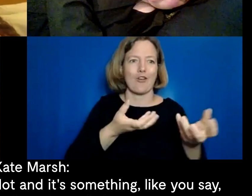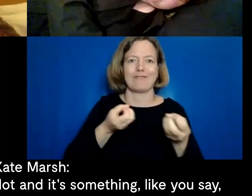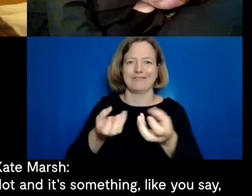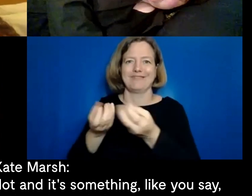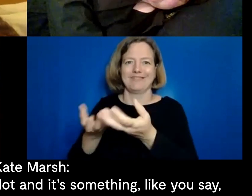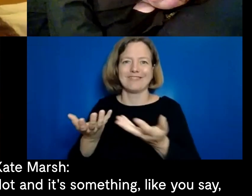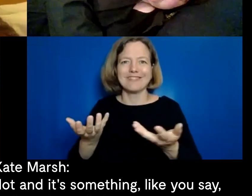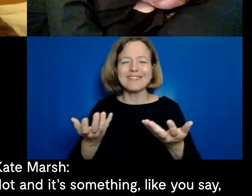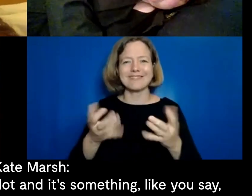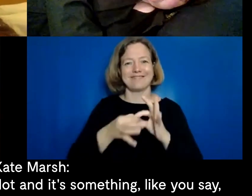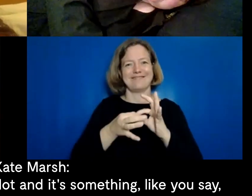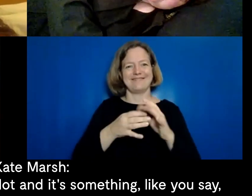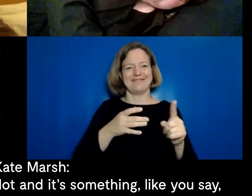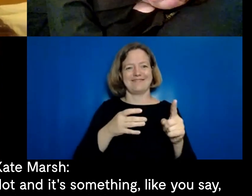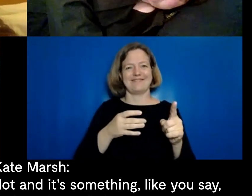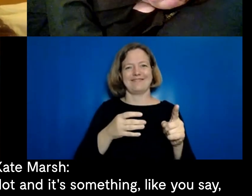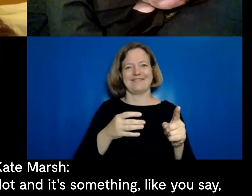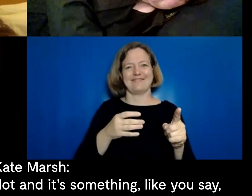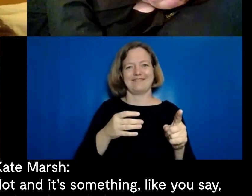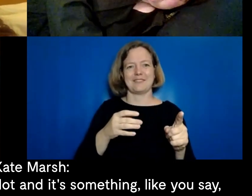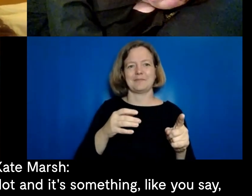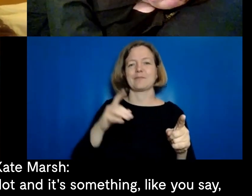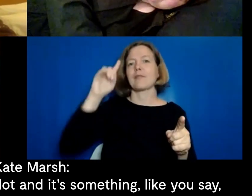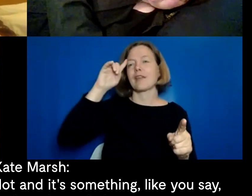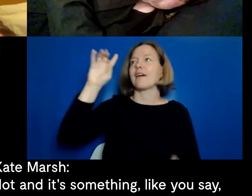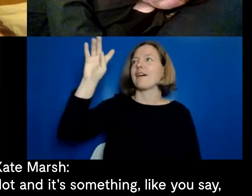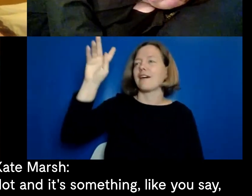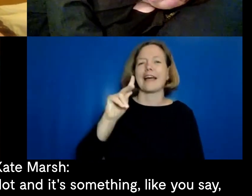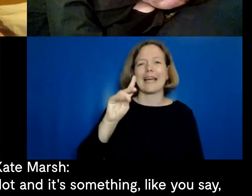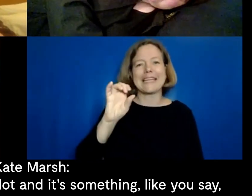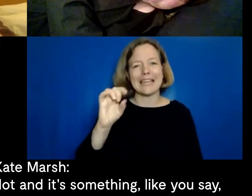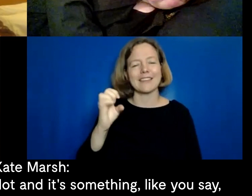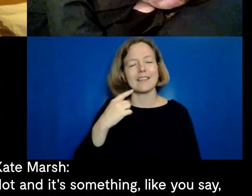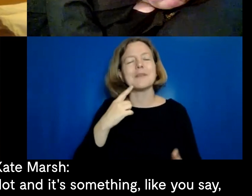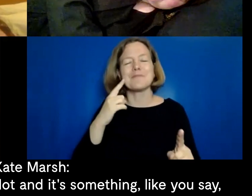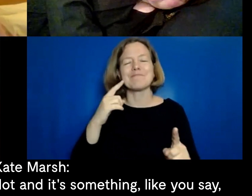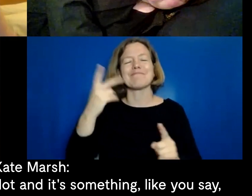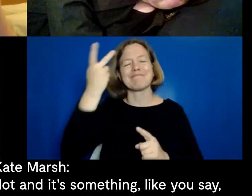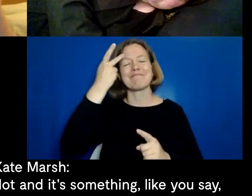I really, that resonates with me a lot, and it's something, like you say, I don't think there's a